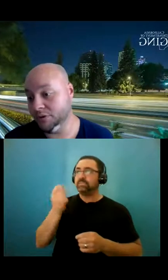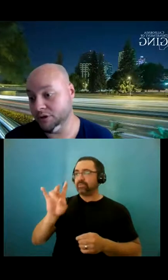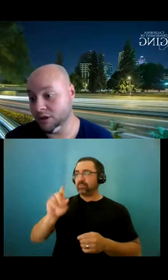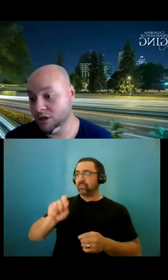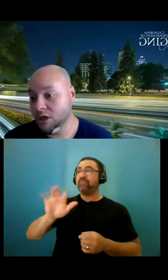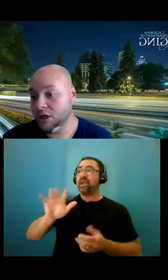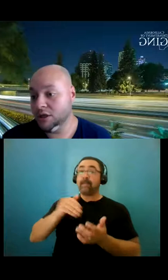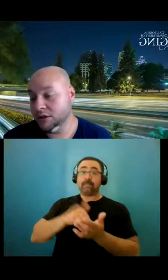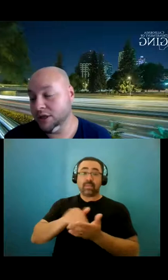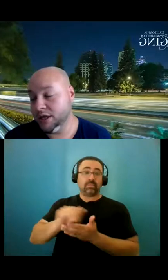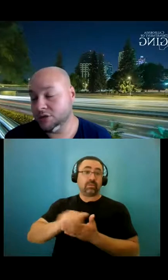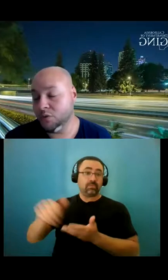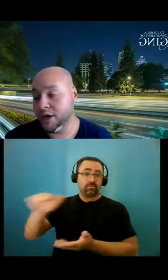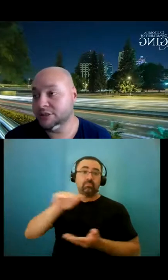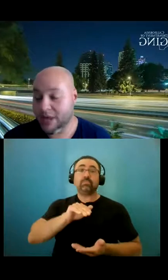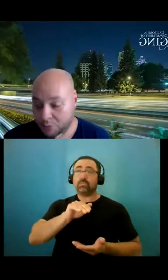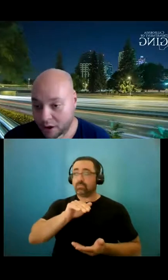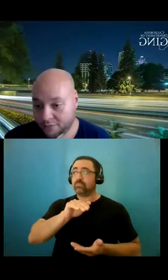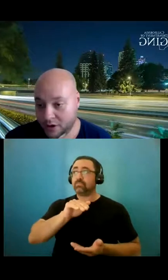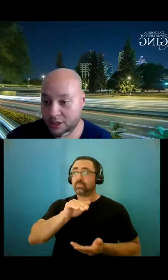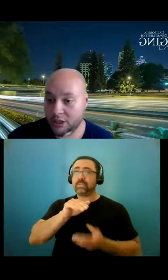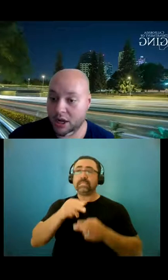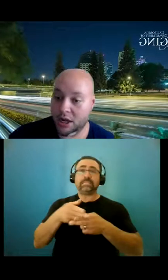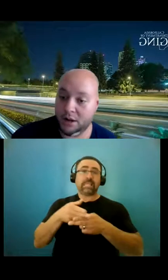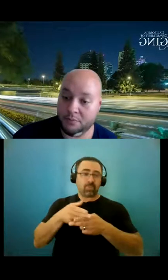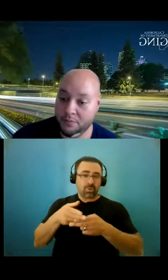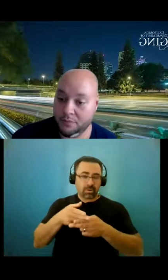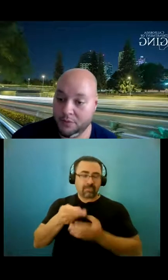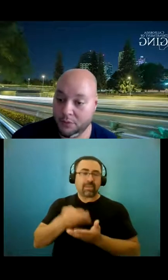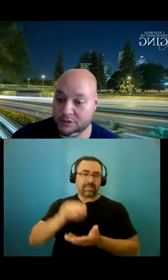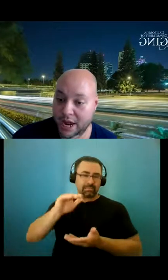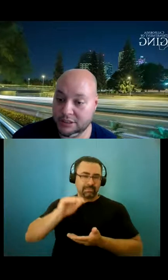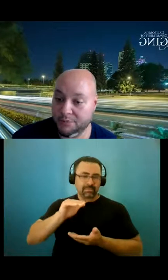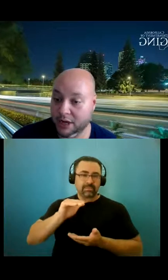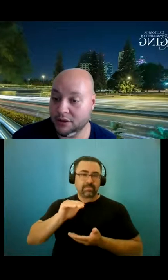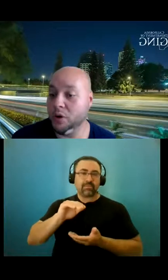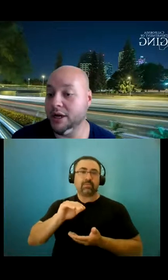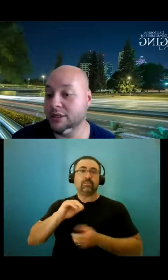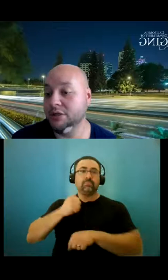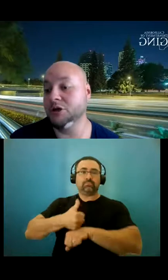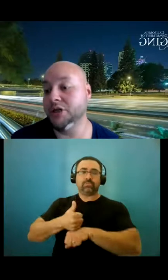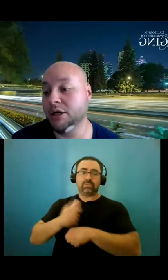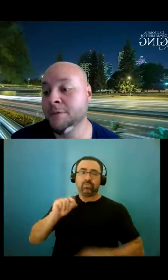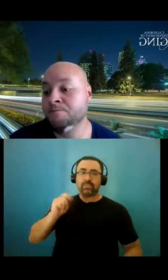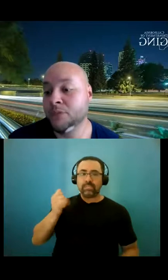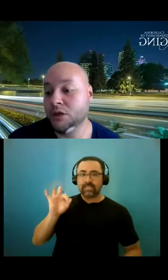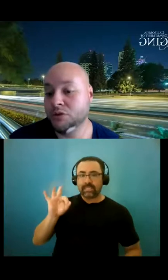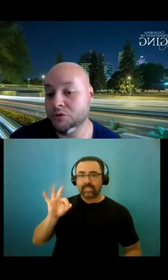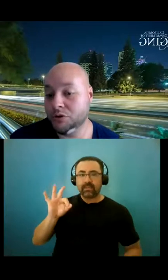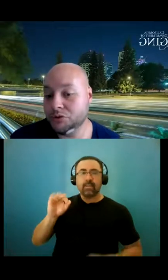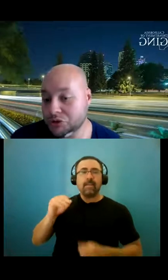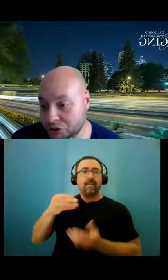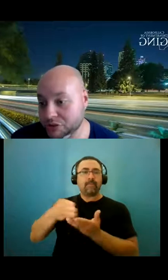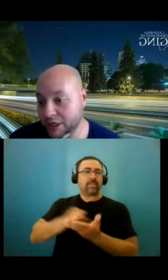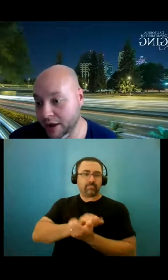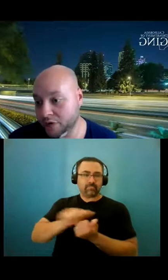$17.5 million that was temporary funding that was enacted back in the 2019 Budget Act. So